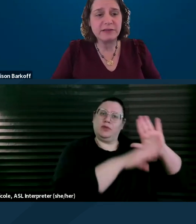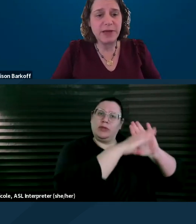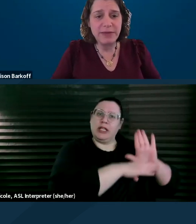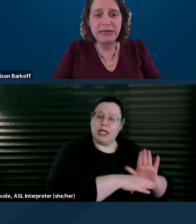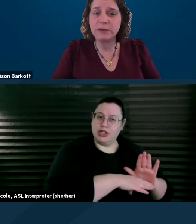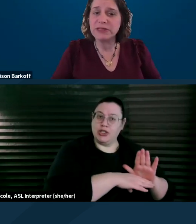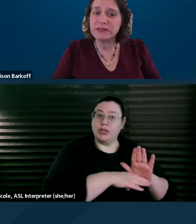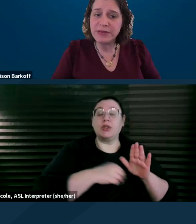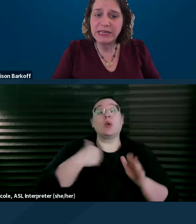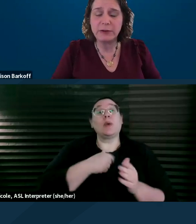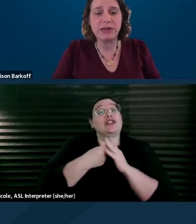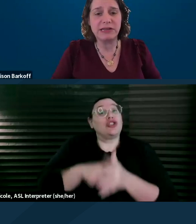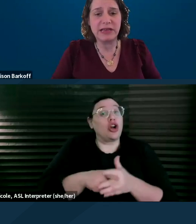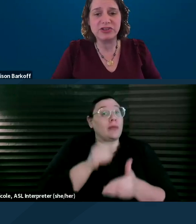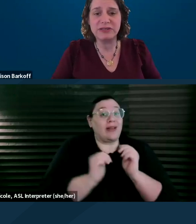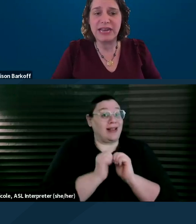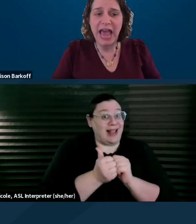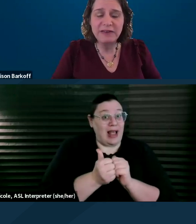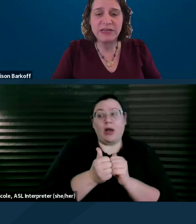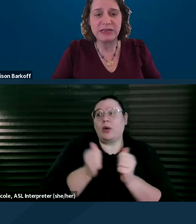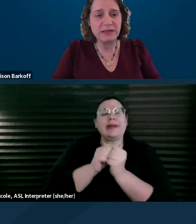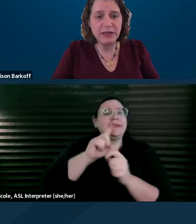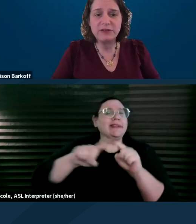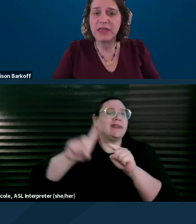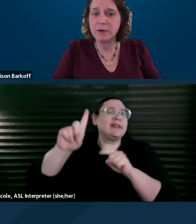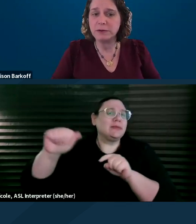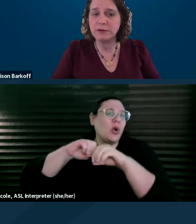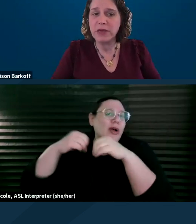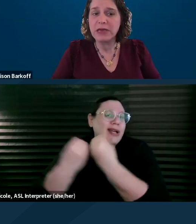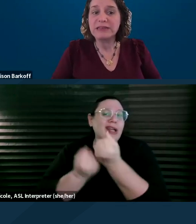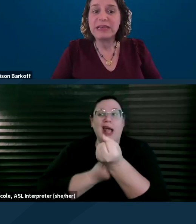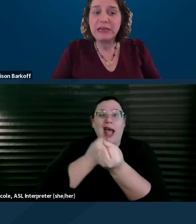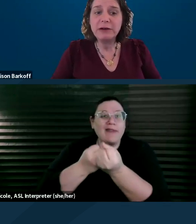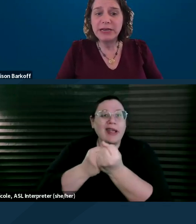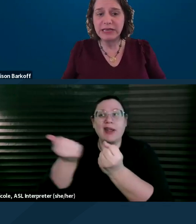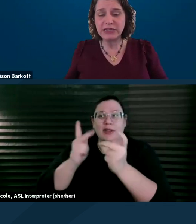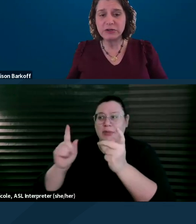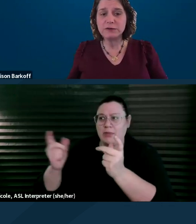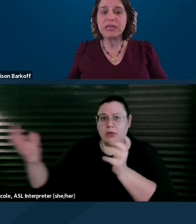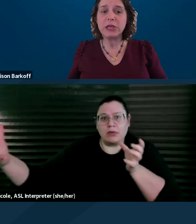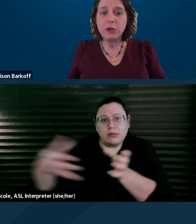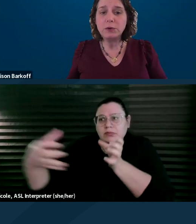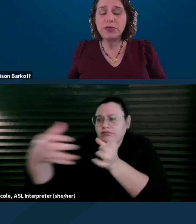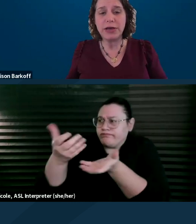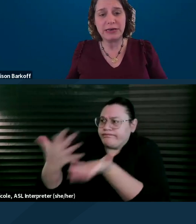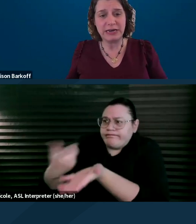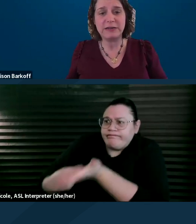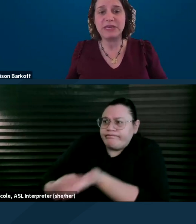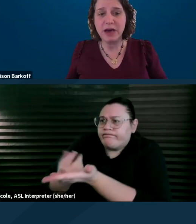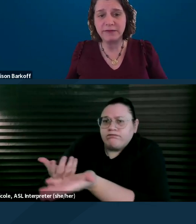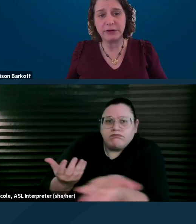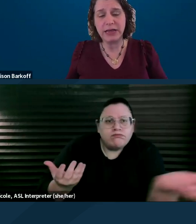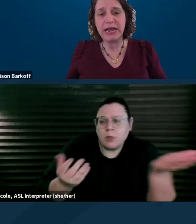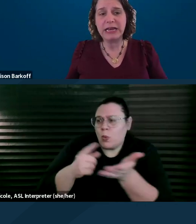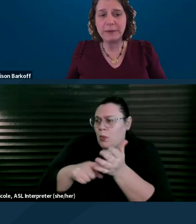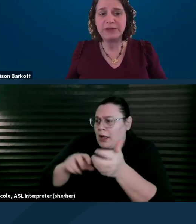the process by meeting with disability organizations and advocates and other stakeholders to hear about the issues that you thought needed